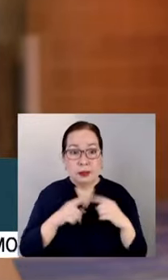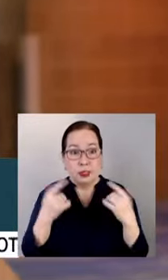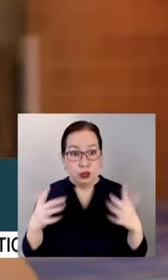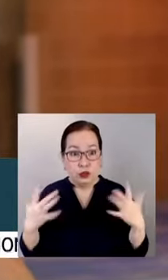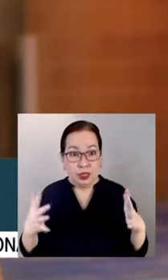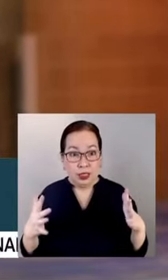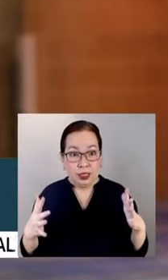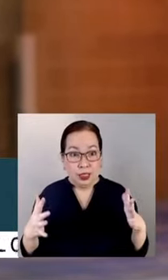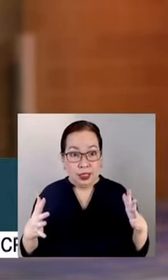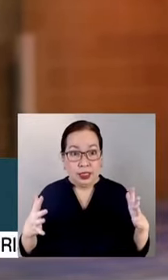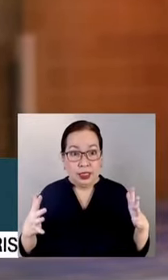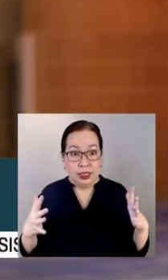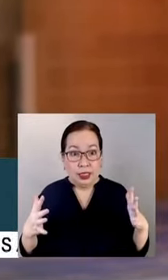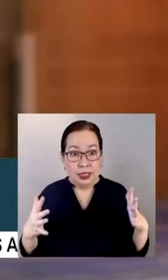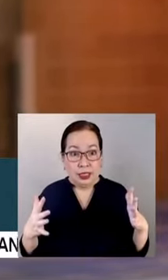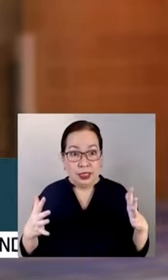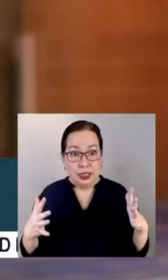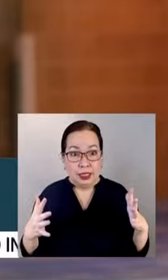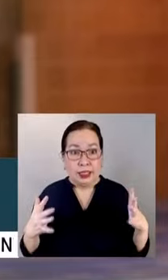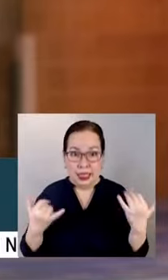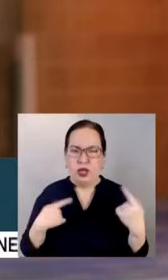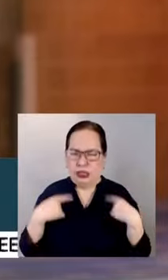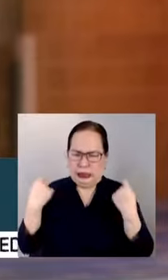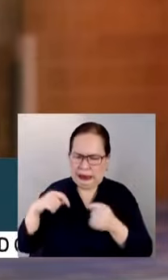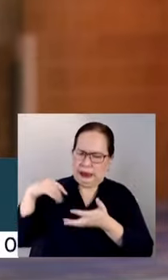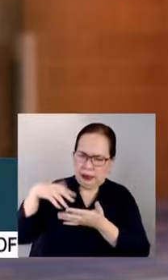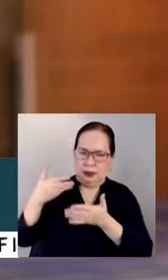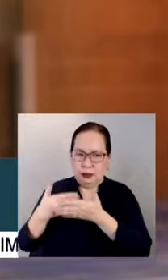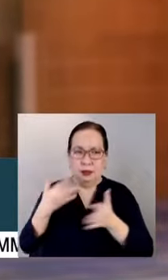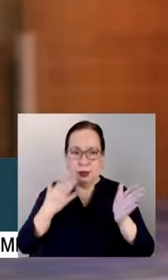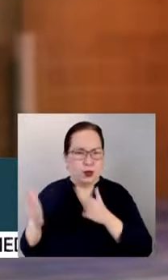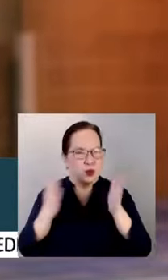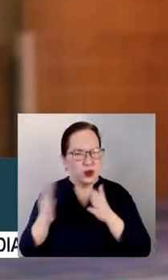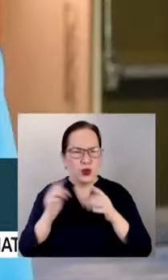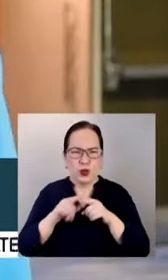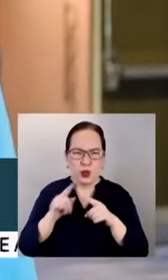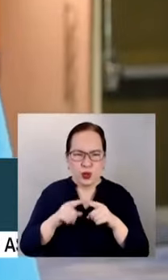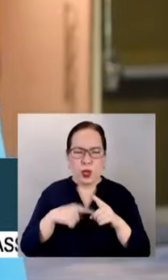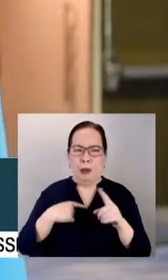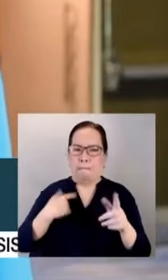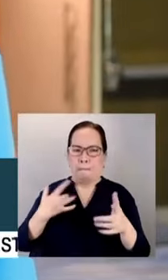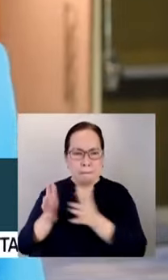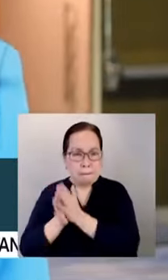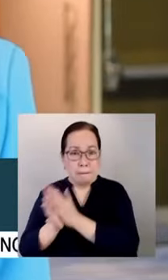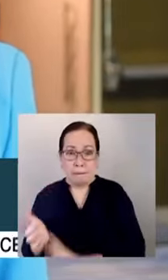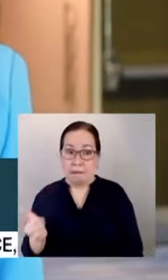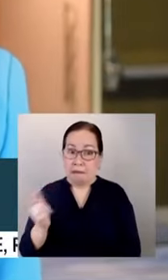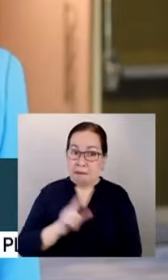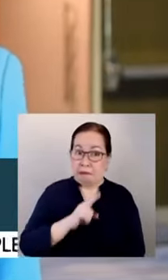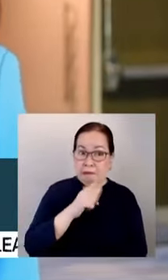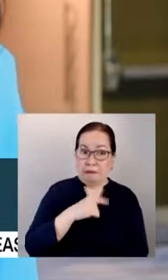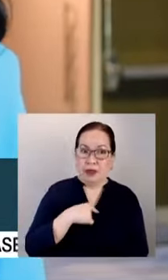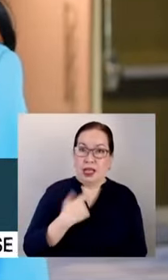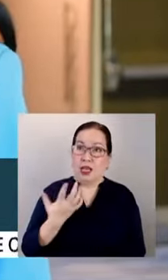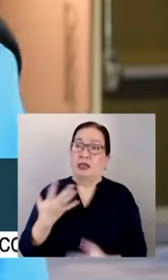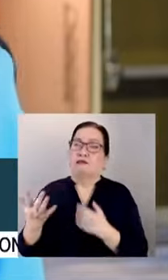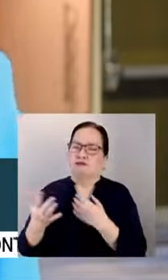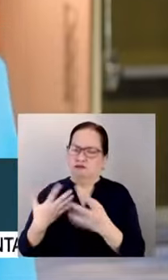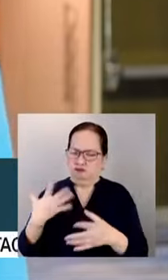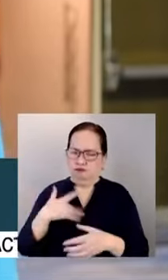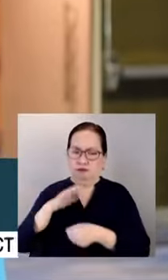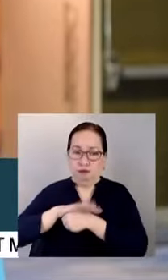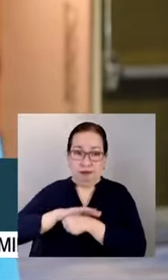know, I'm like doing every day with so much passion. I take that pressure and I turn it into fuel and wanting